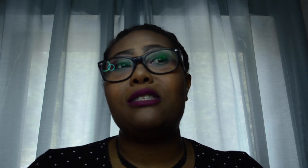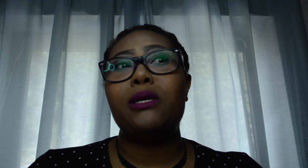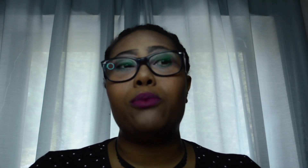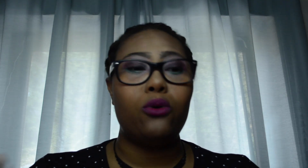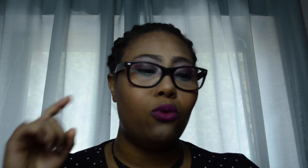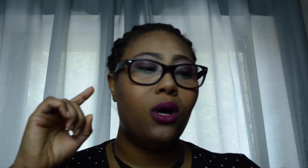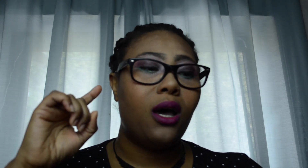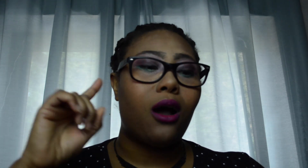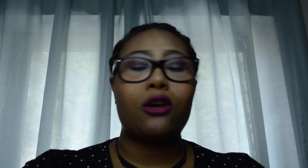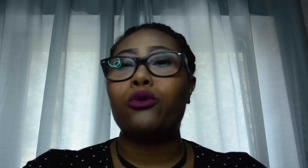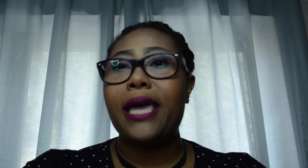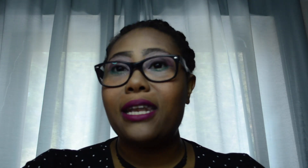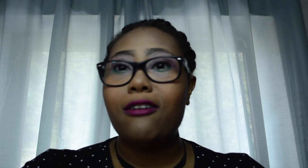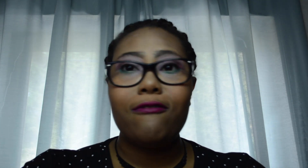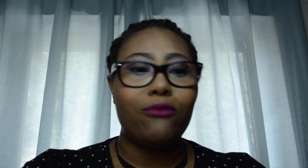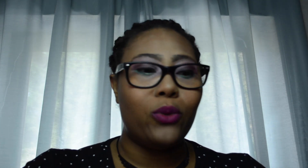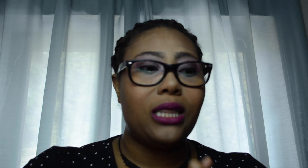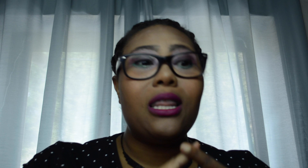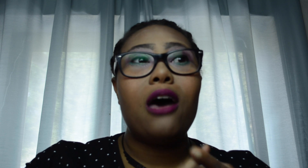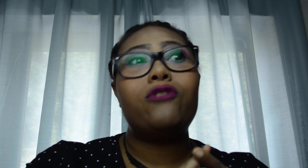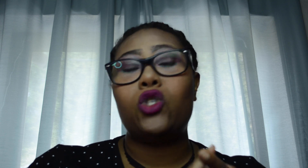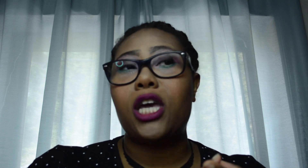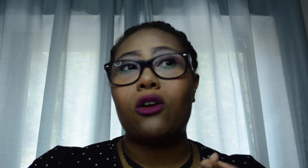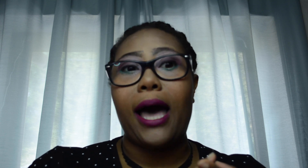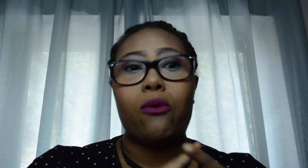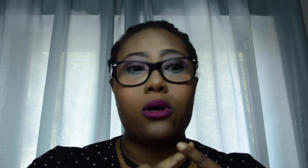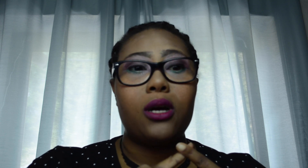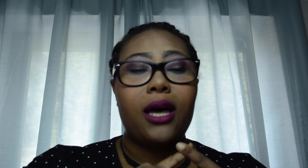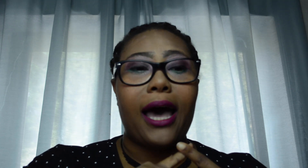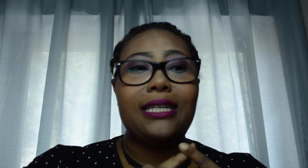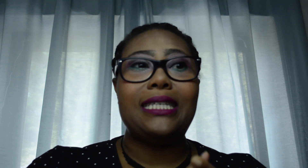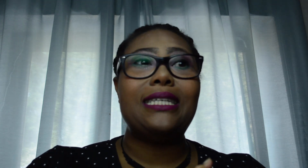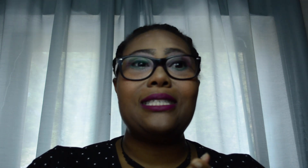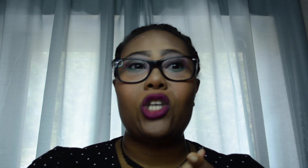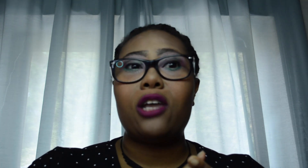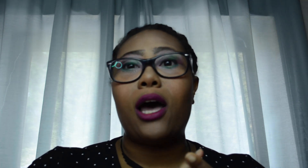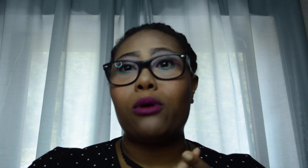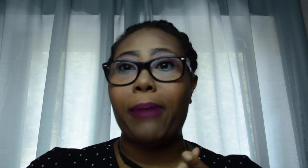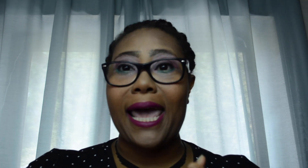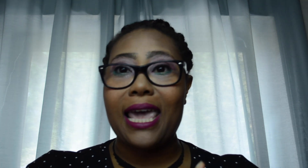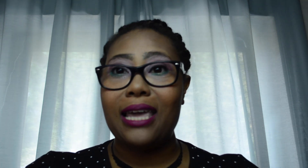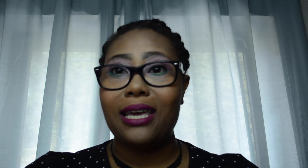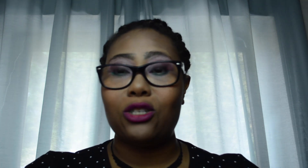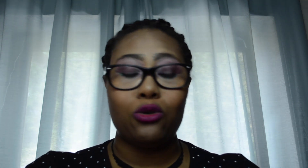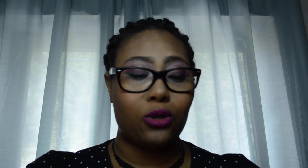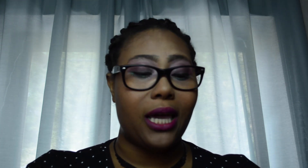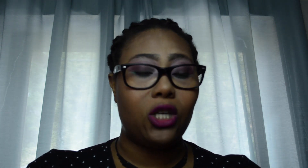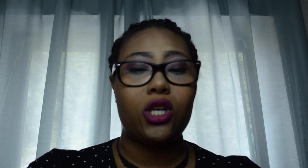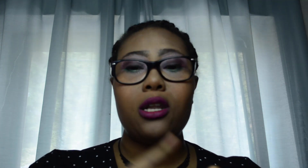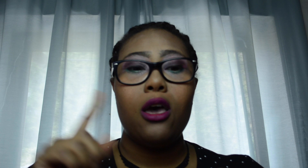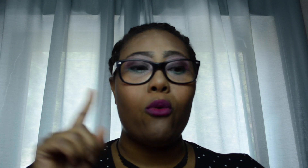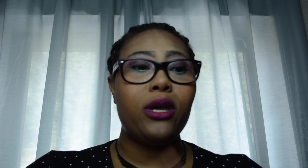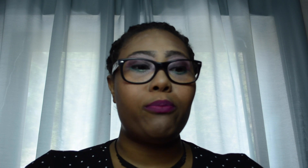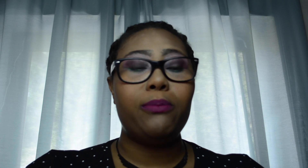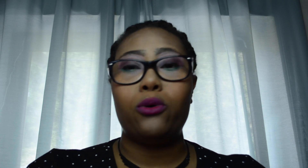generally as people who are creative. We love to channel our ideas, channel our pain into